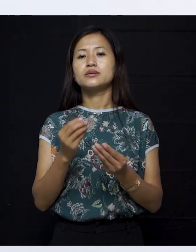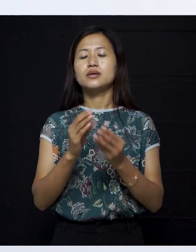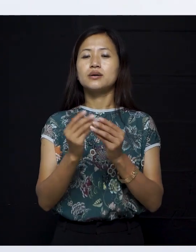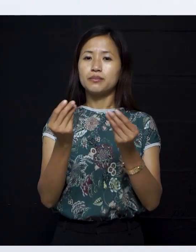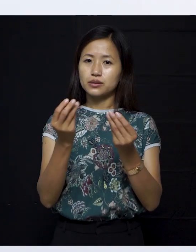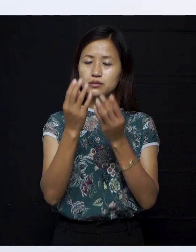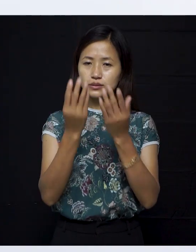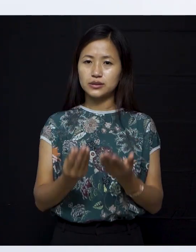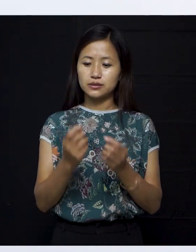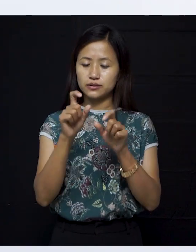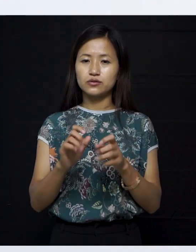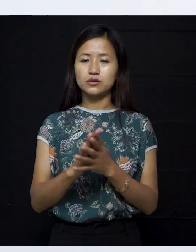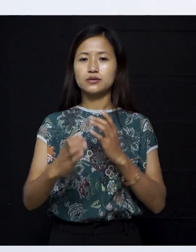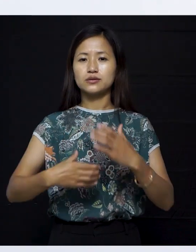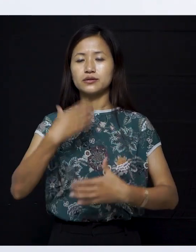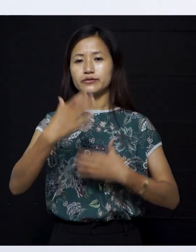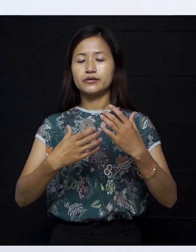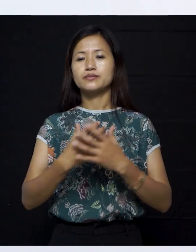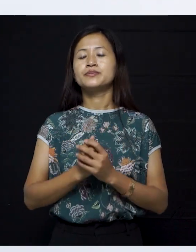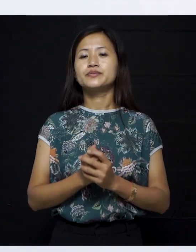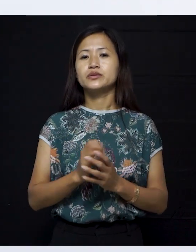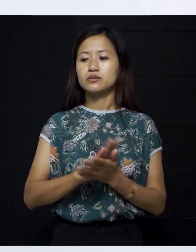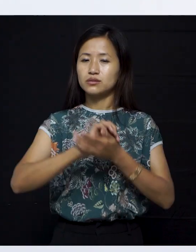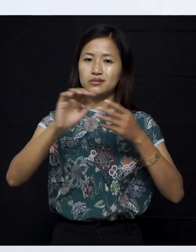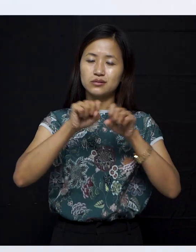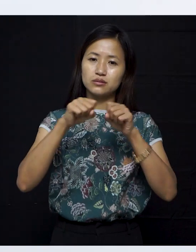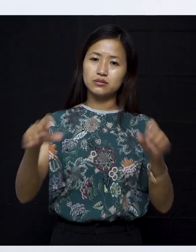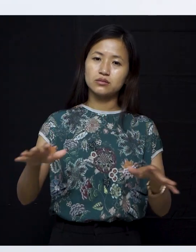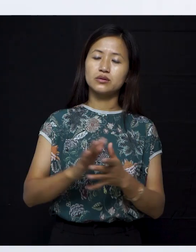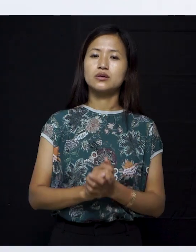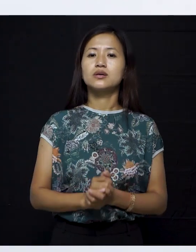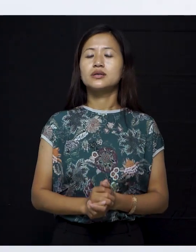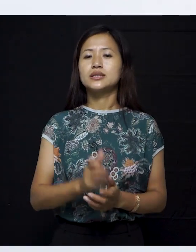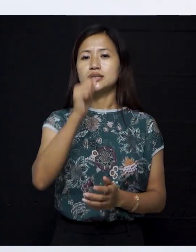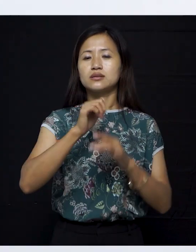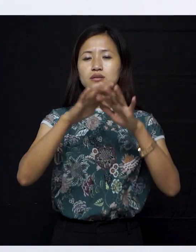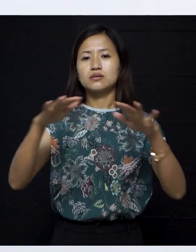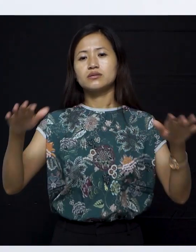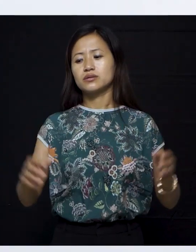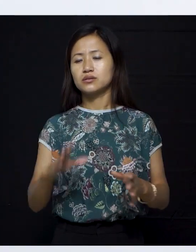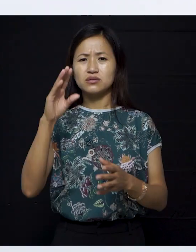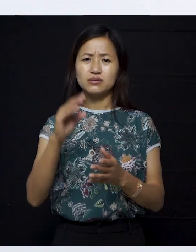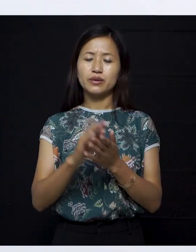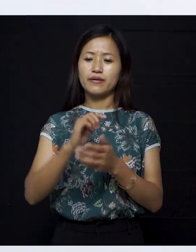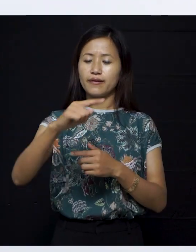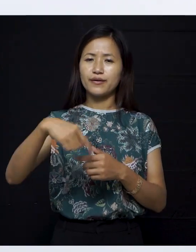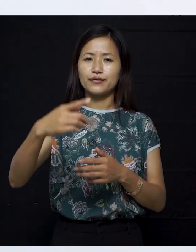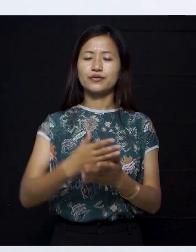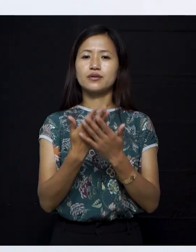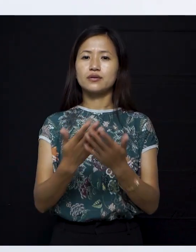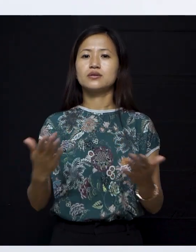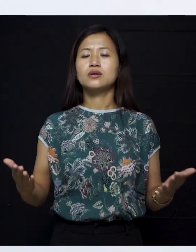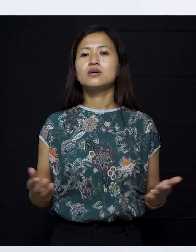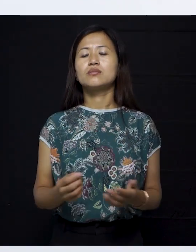right? That is one thing we need to remember. And it is also a destroyer. Why? Because the sea had consumed everything. The husband, okay,